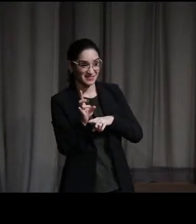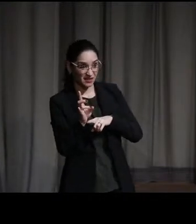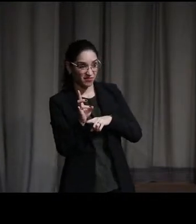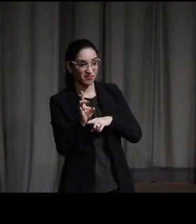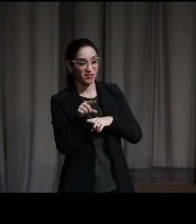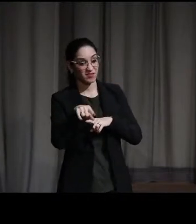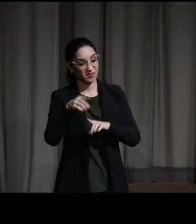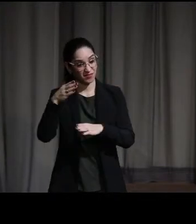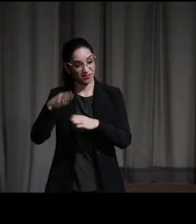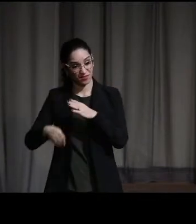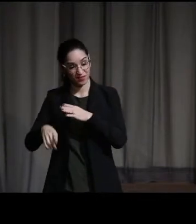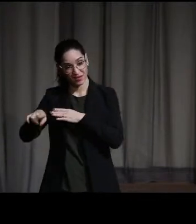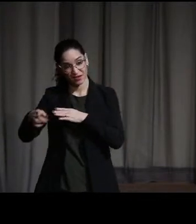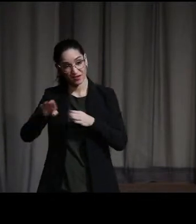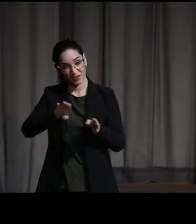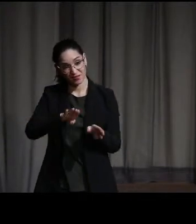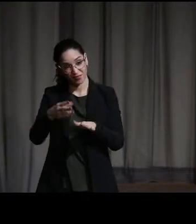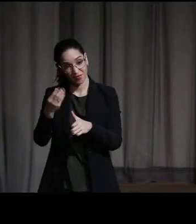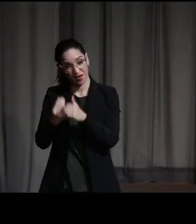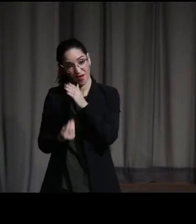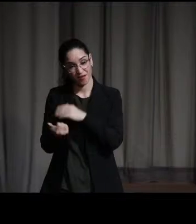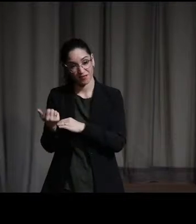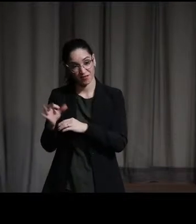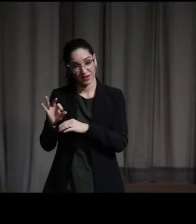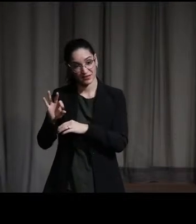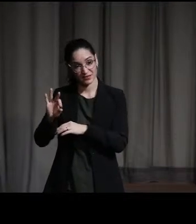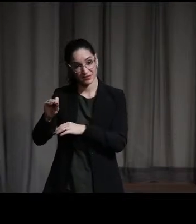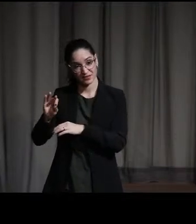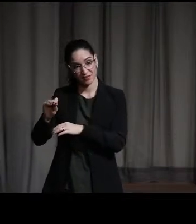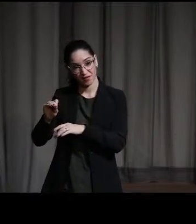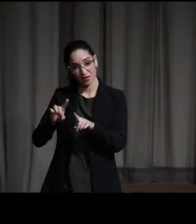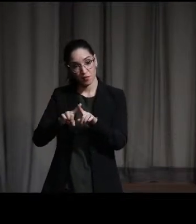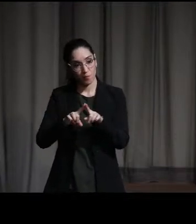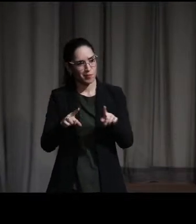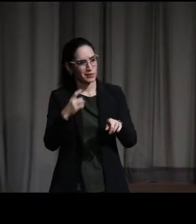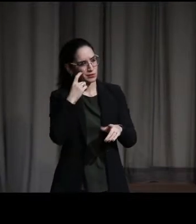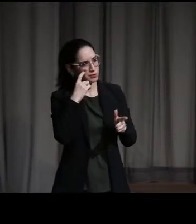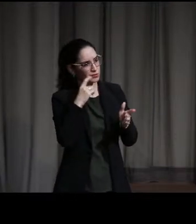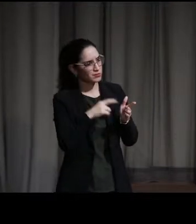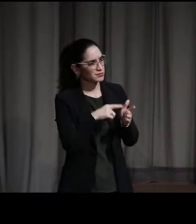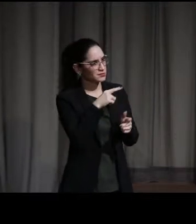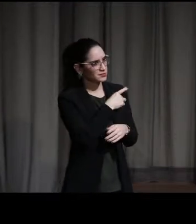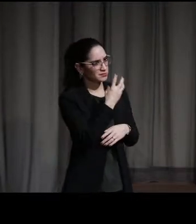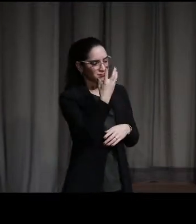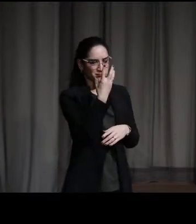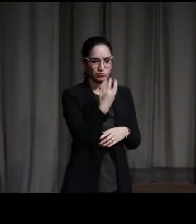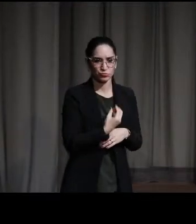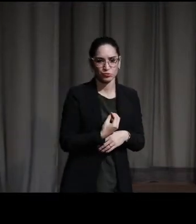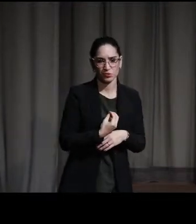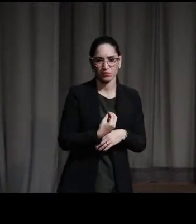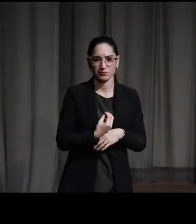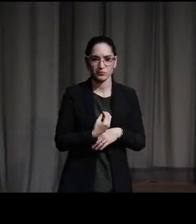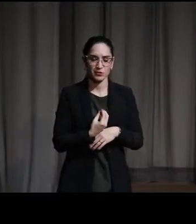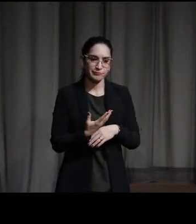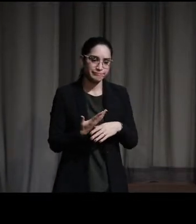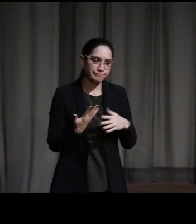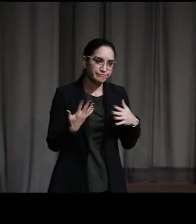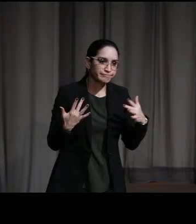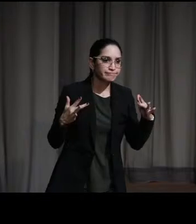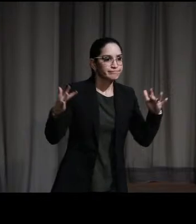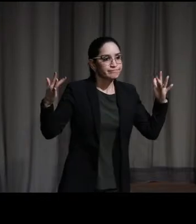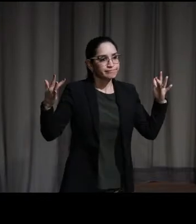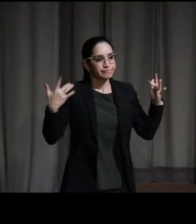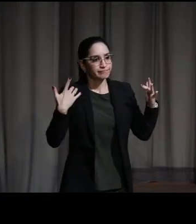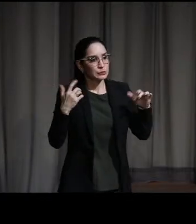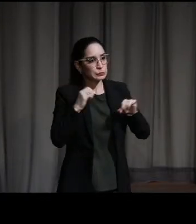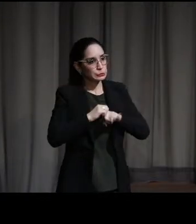in 1990. But you can see this exquisite, sublime work from the 1970s. So how does he